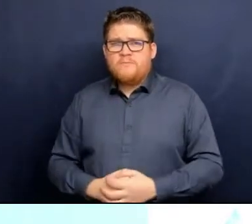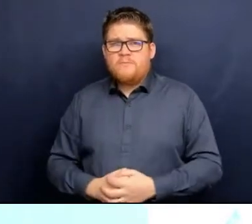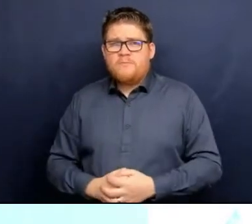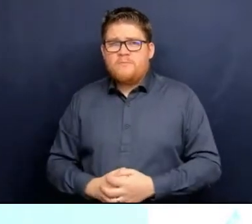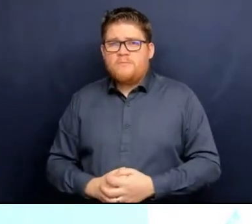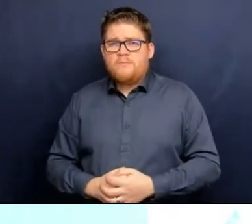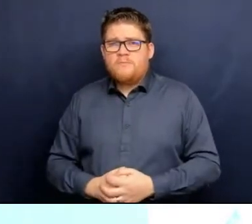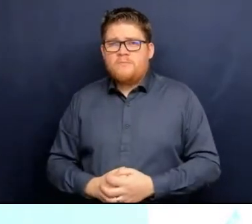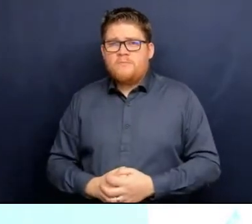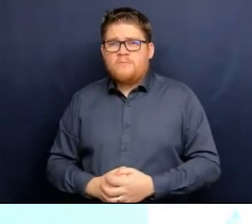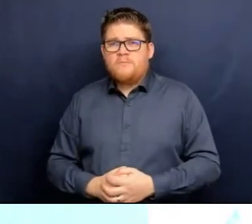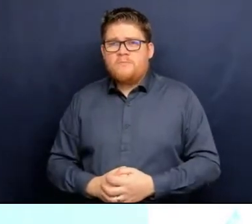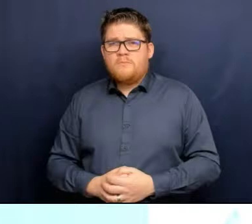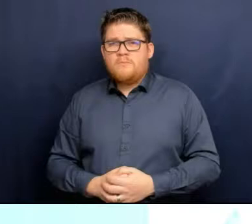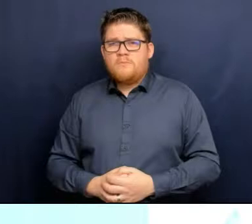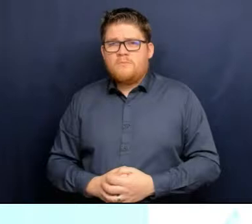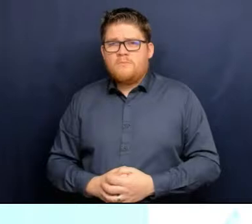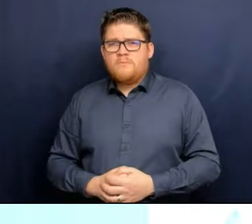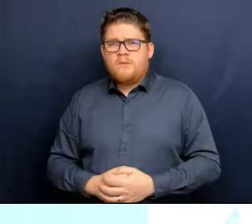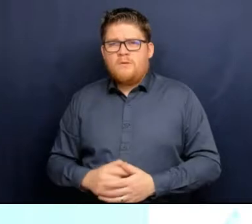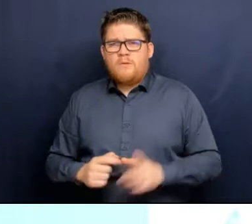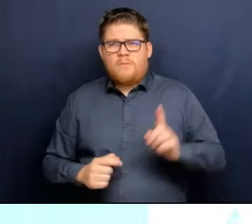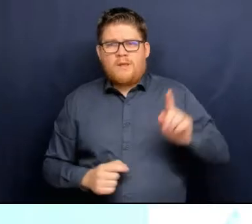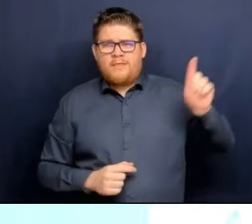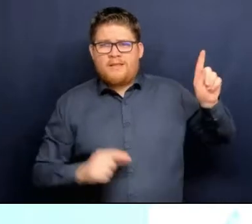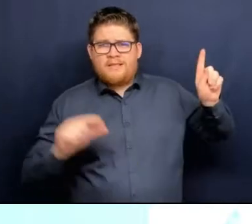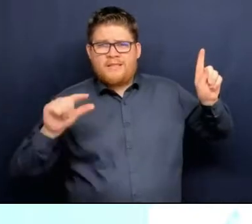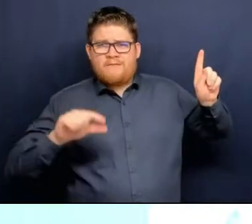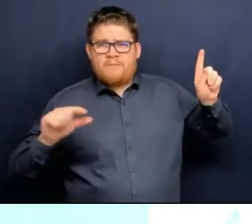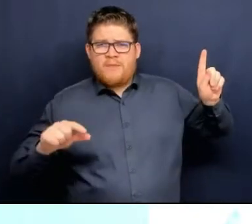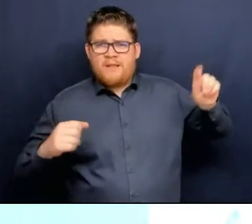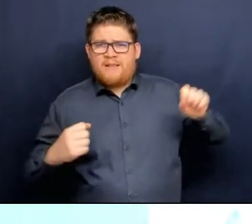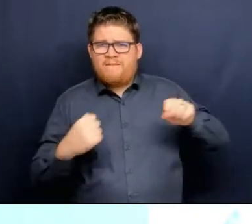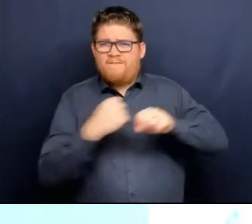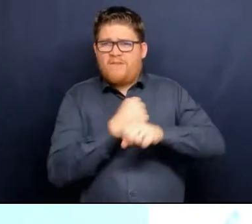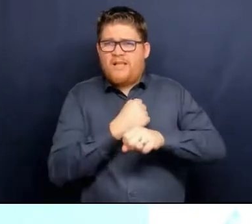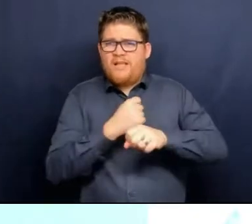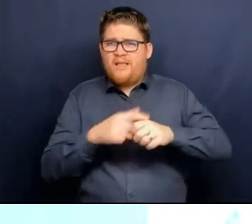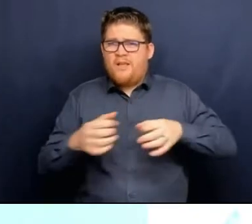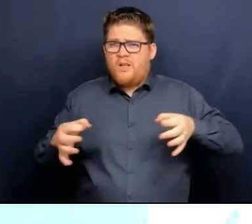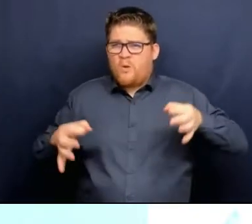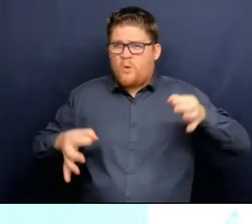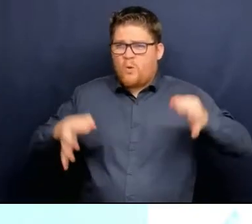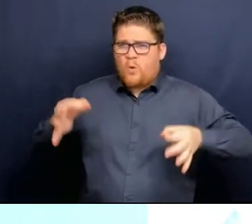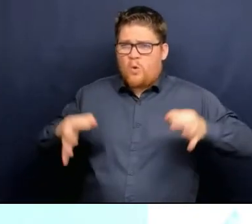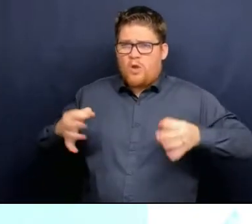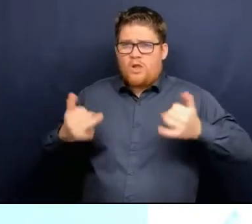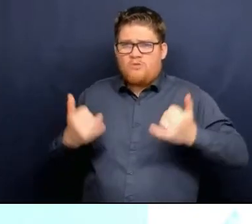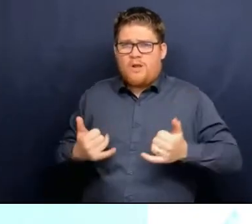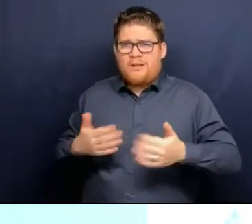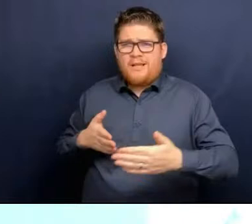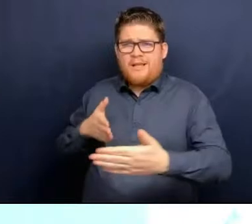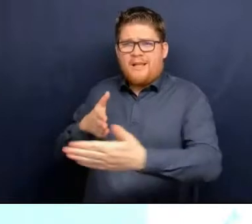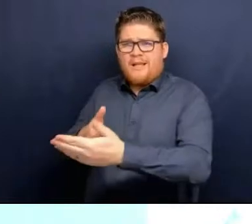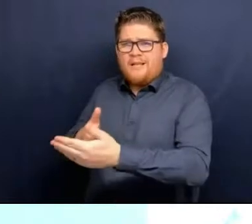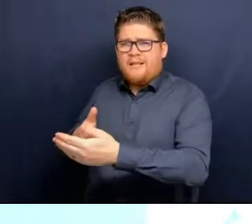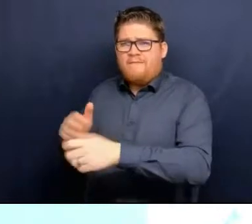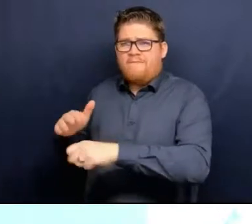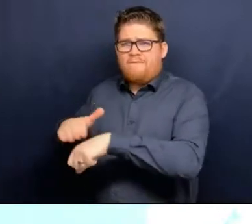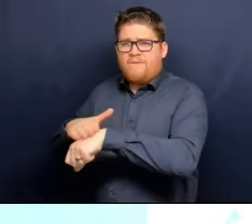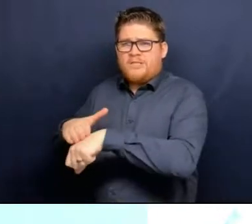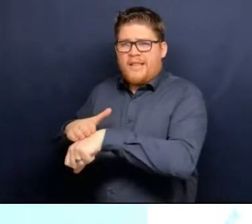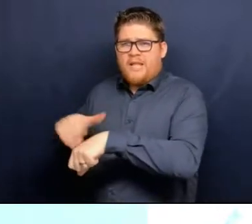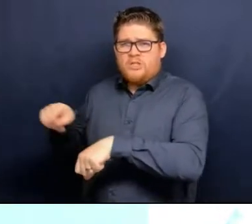First Nations claim to what it says is its traditional territory. You've prioritized spending money on it. The case is